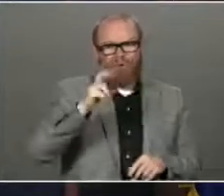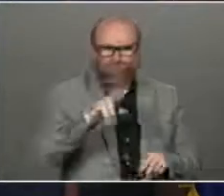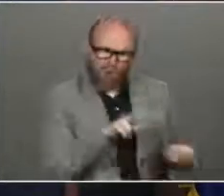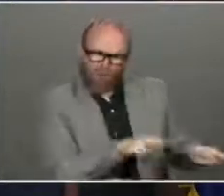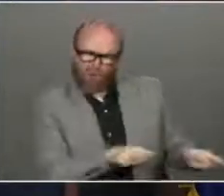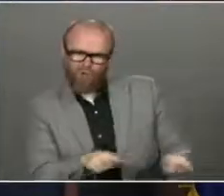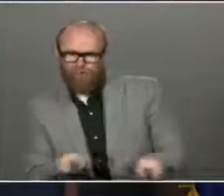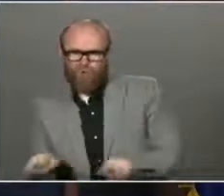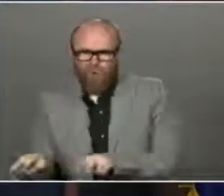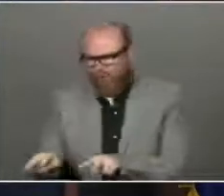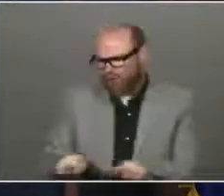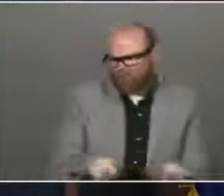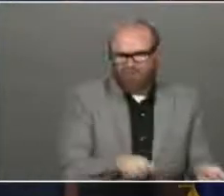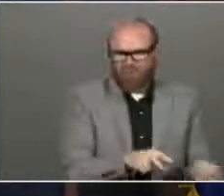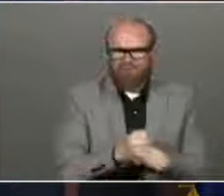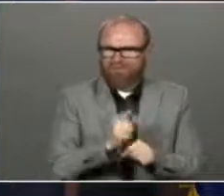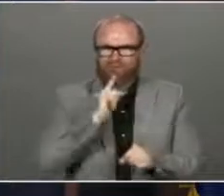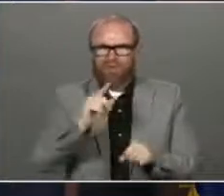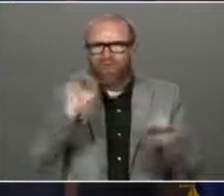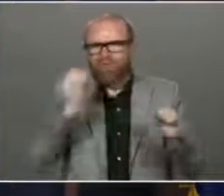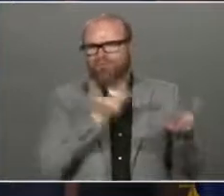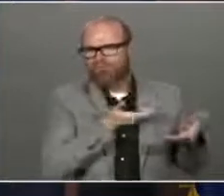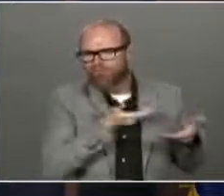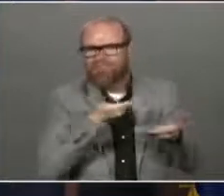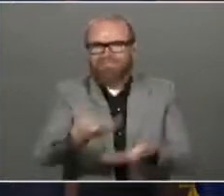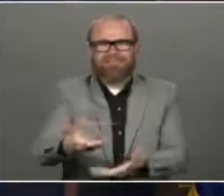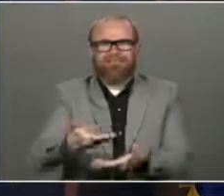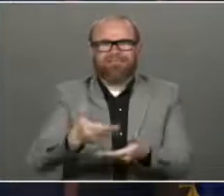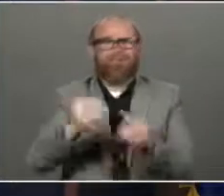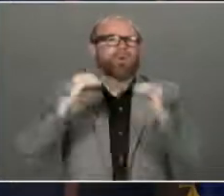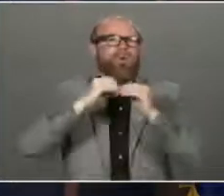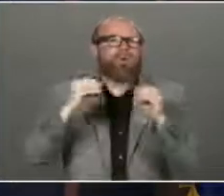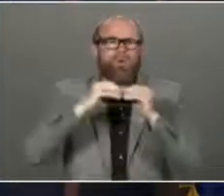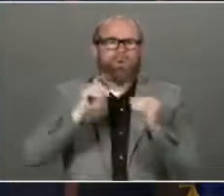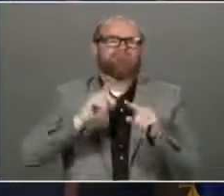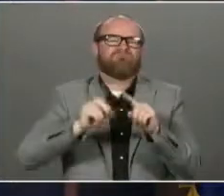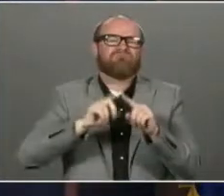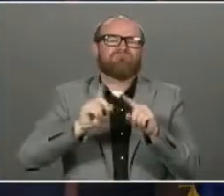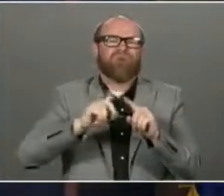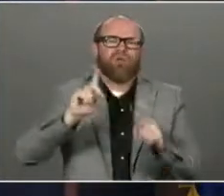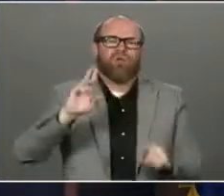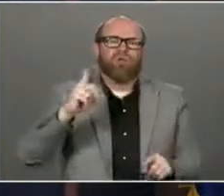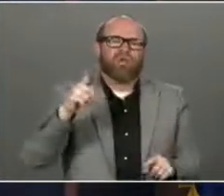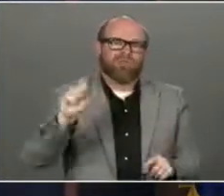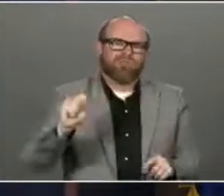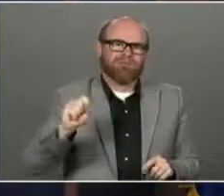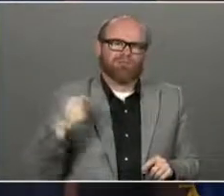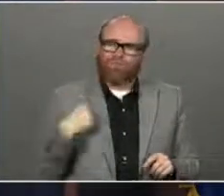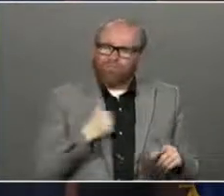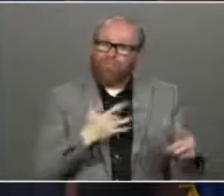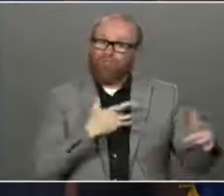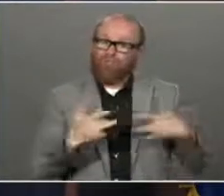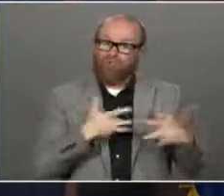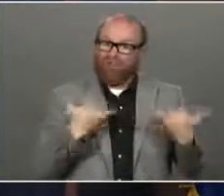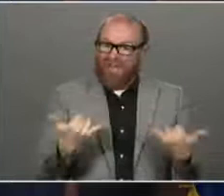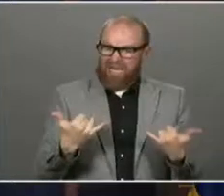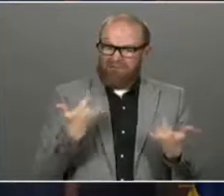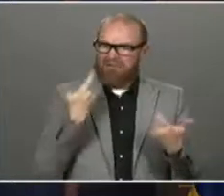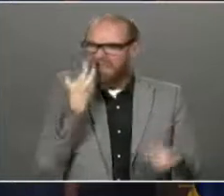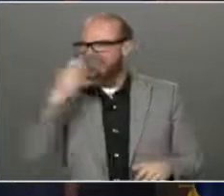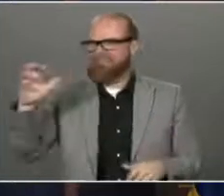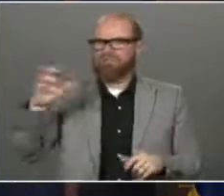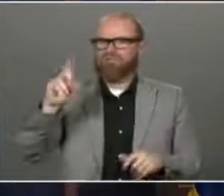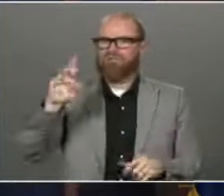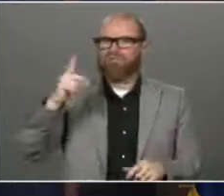enforcement officials on the border, as we share intel and get information back and forth. That's where most of